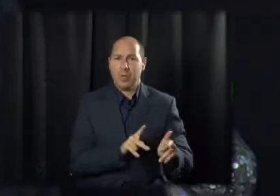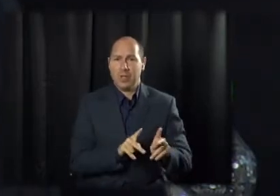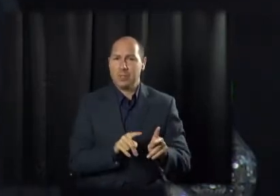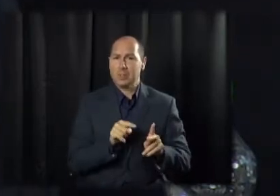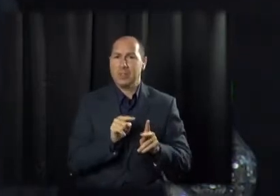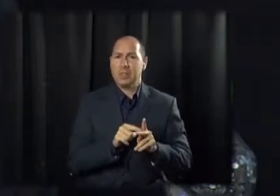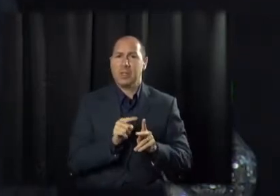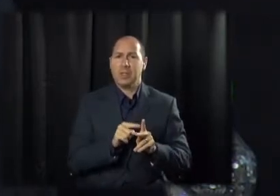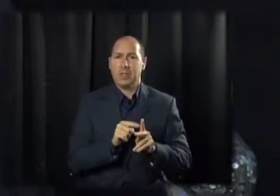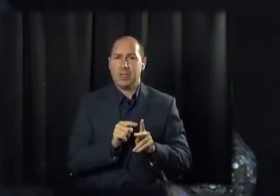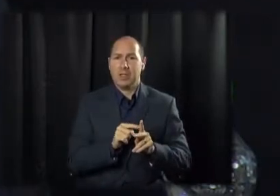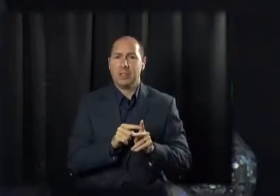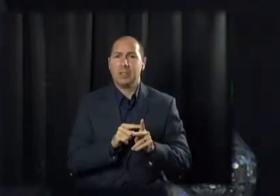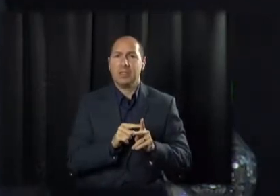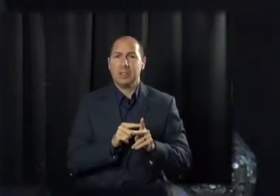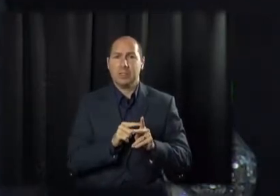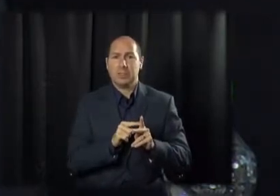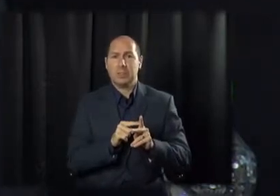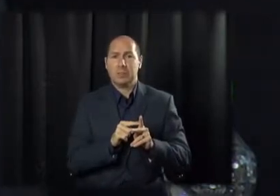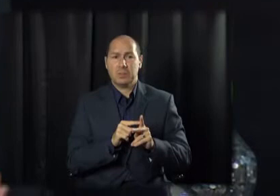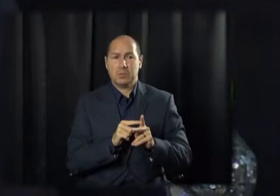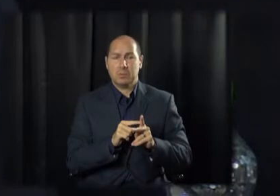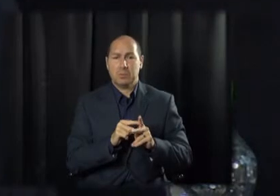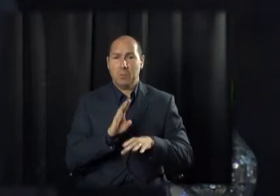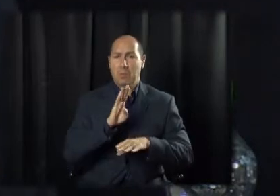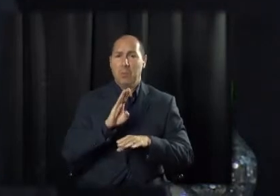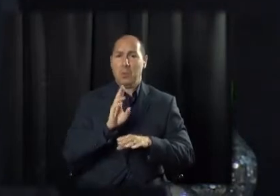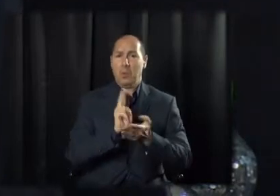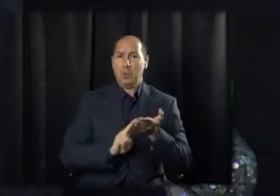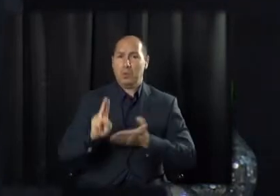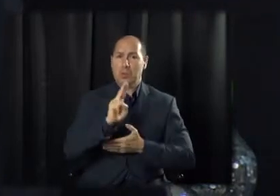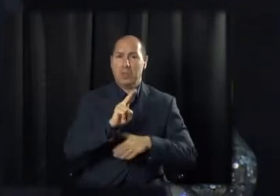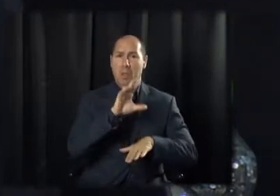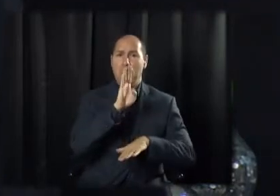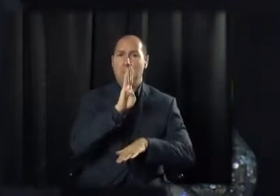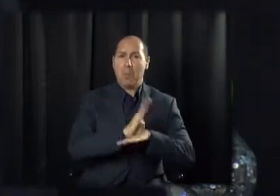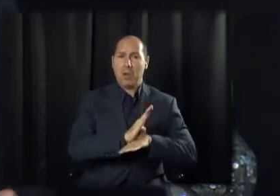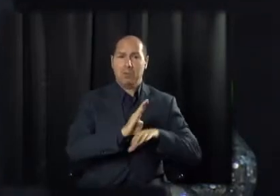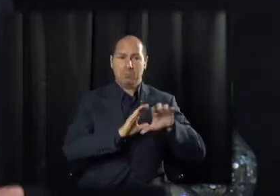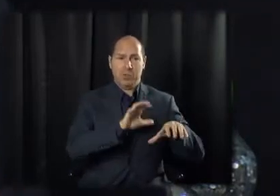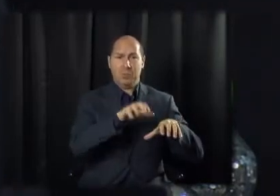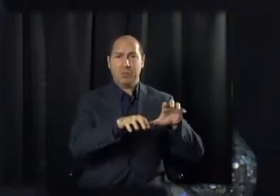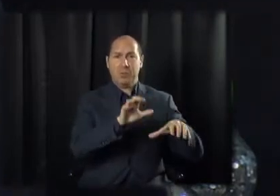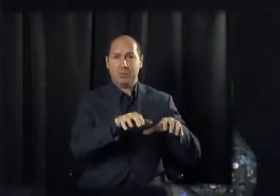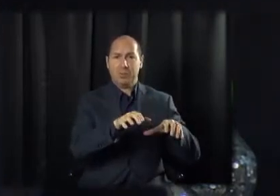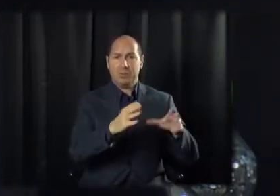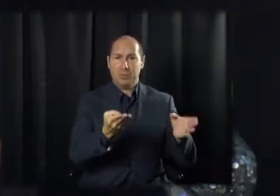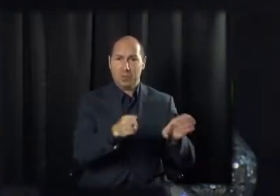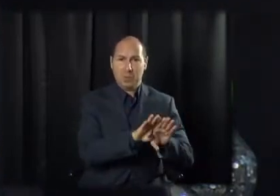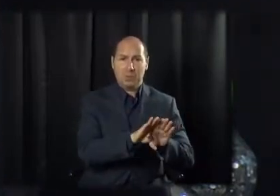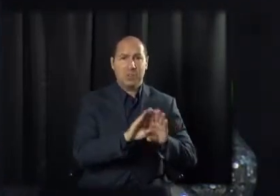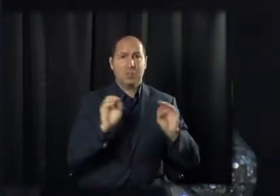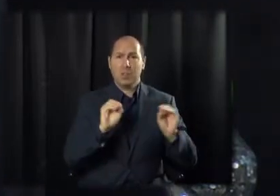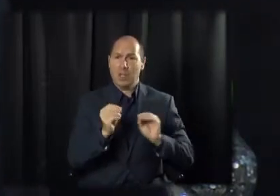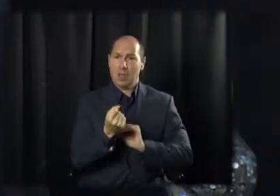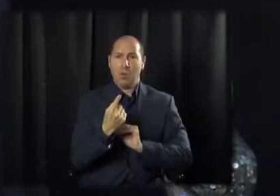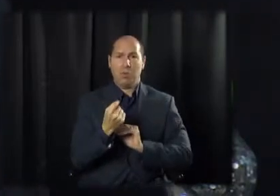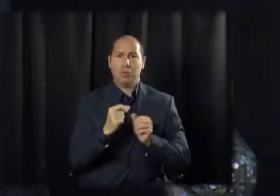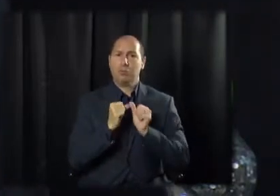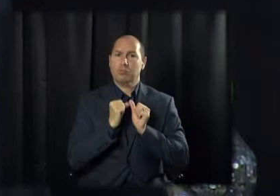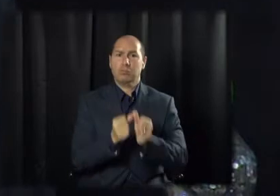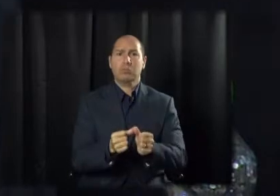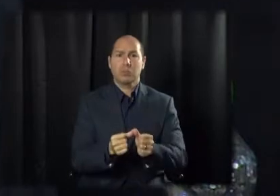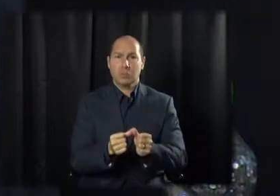about reducing the number of campuses. We're expecting there to continue to be 11 campuses. There's no reduction in the number